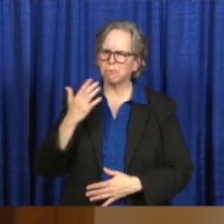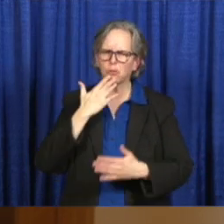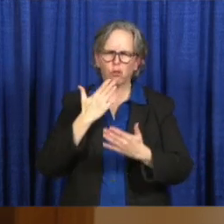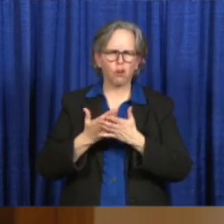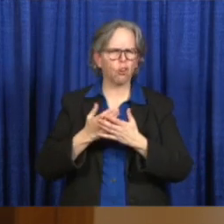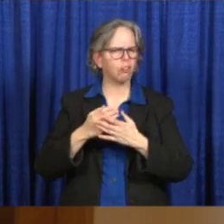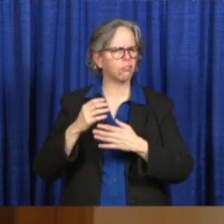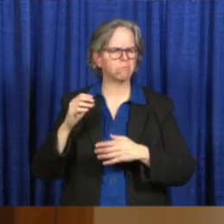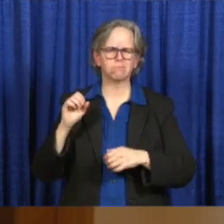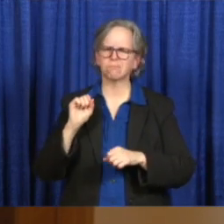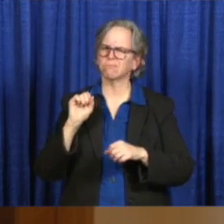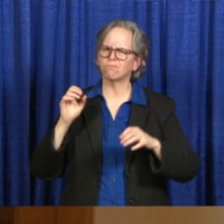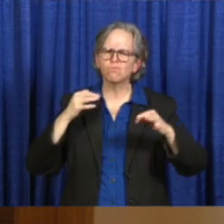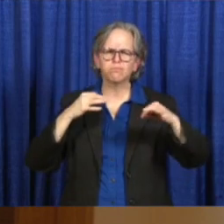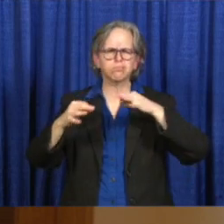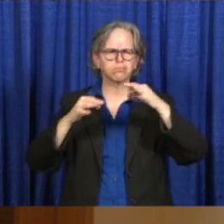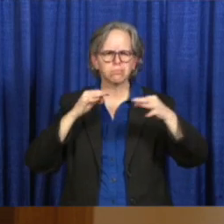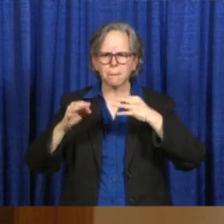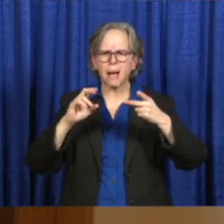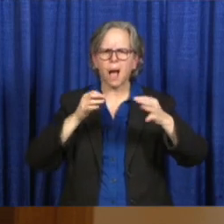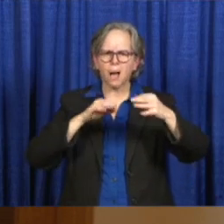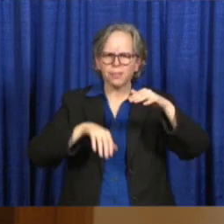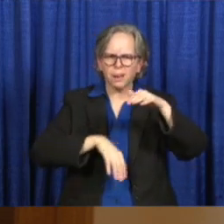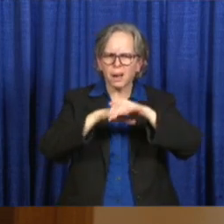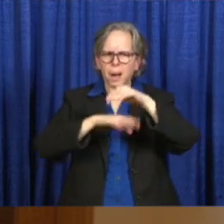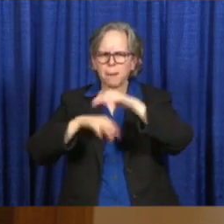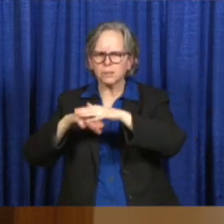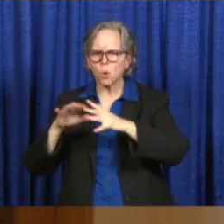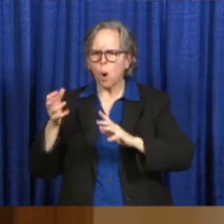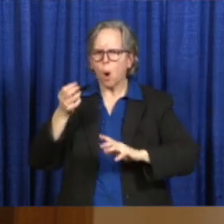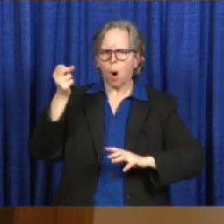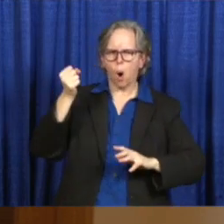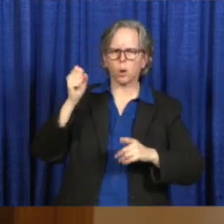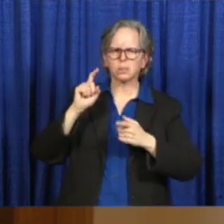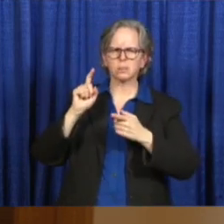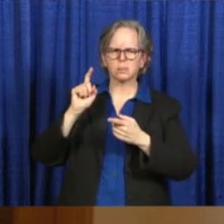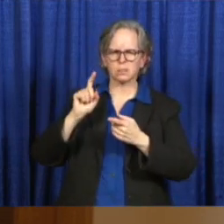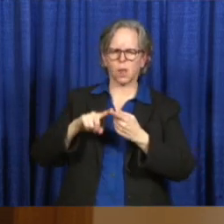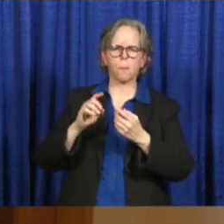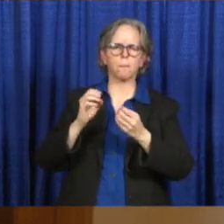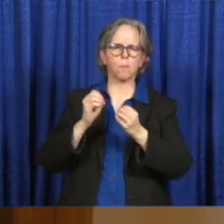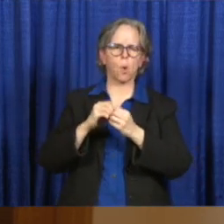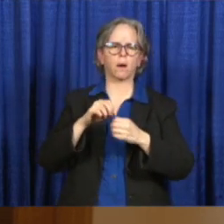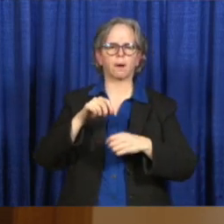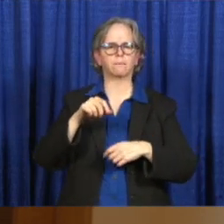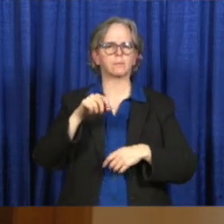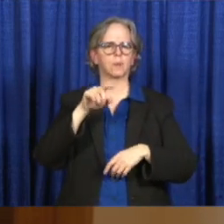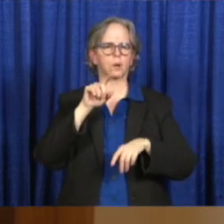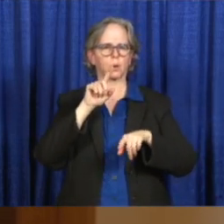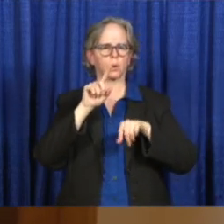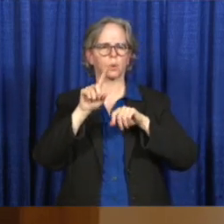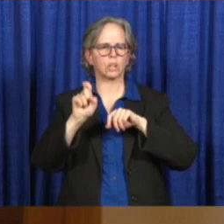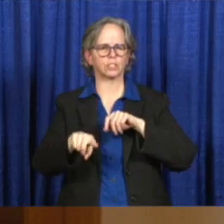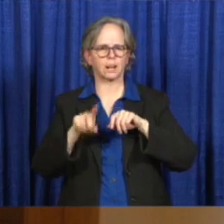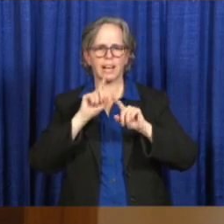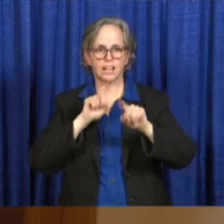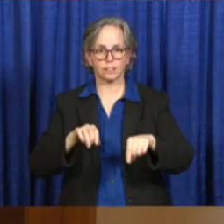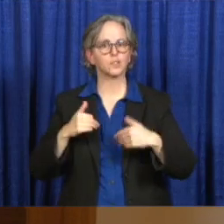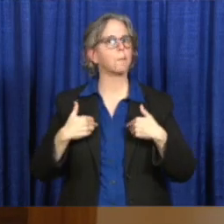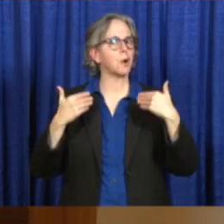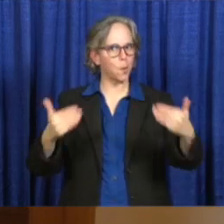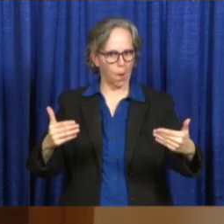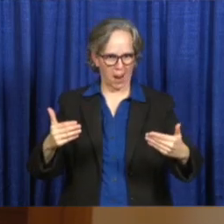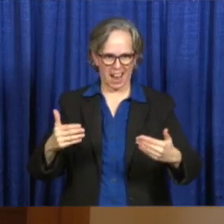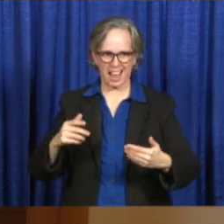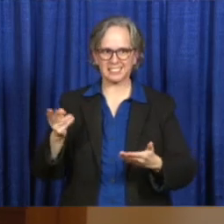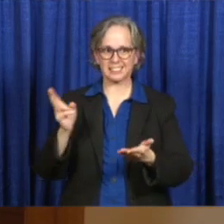capacity. So I'll wait till questions. I am going to sign an order. I don't have all the pens that the governor has. I will